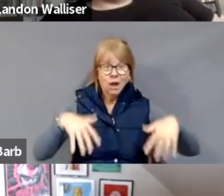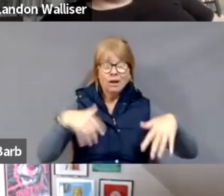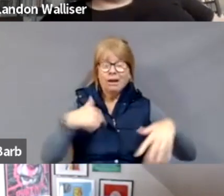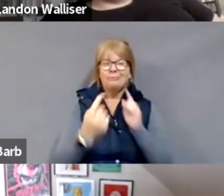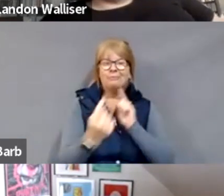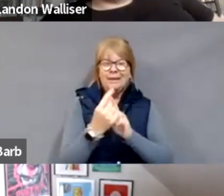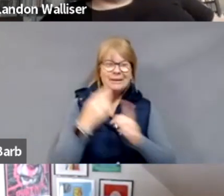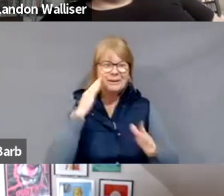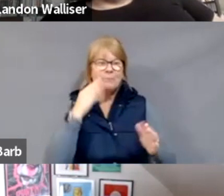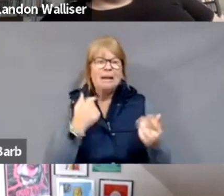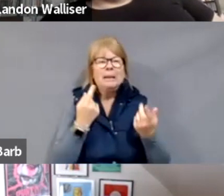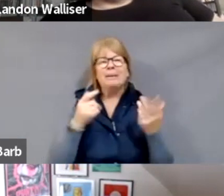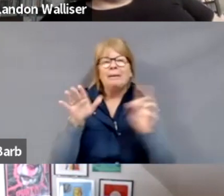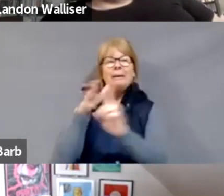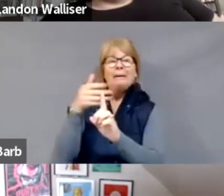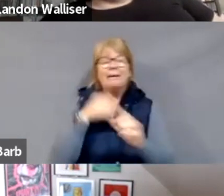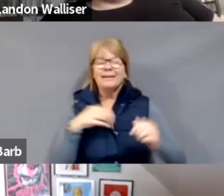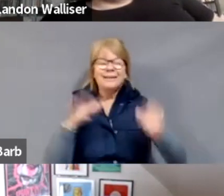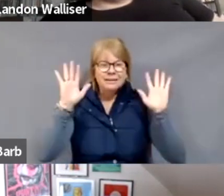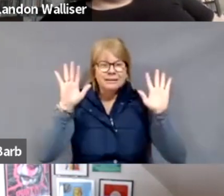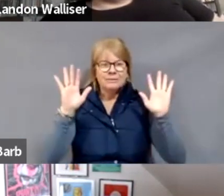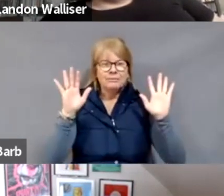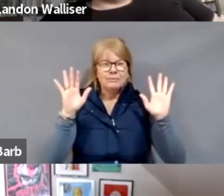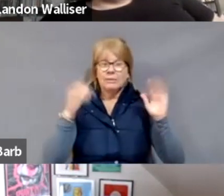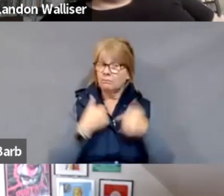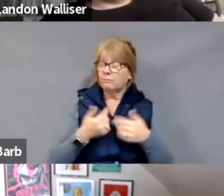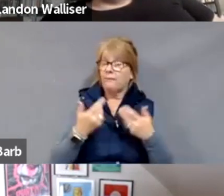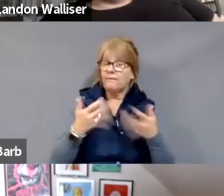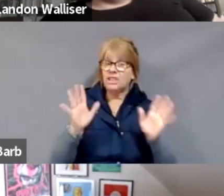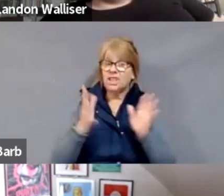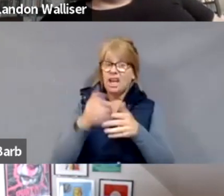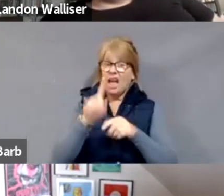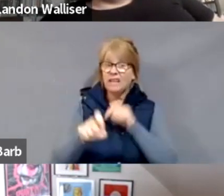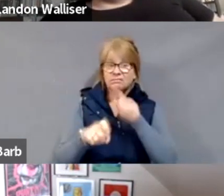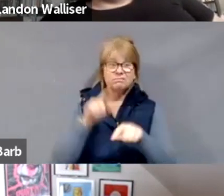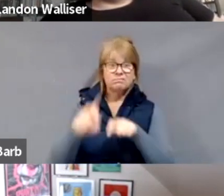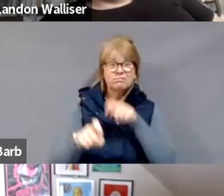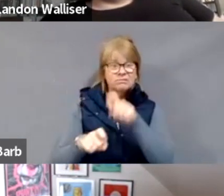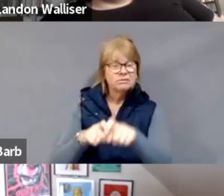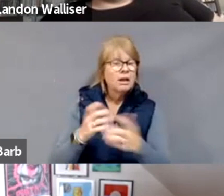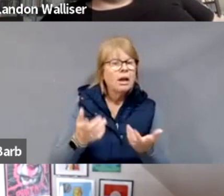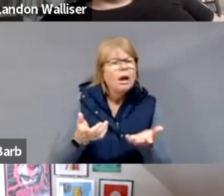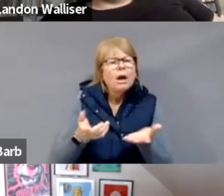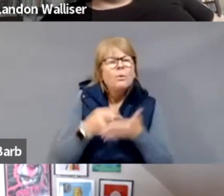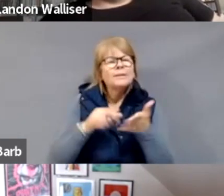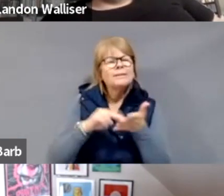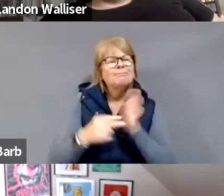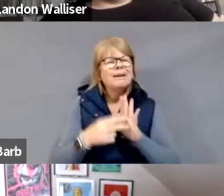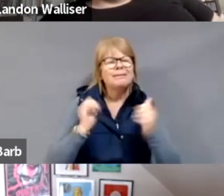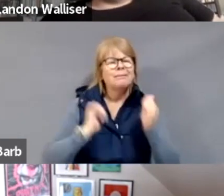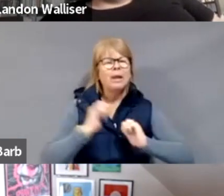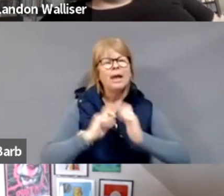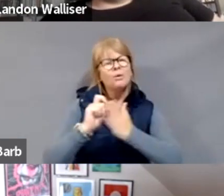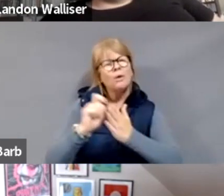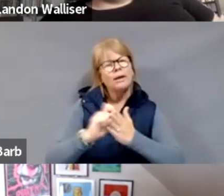after my little fan, whatever was over, I just asked him questions about what it was to be a playwright and come from